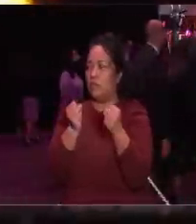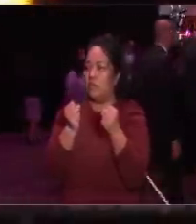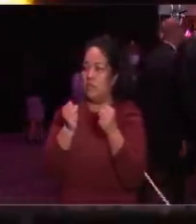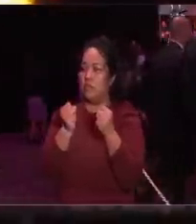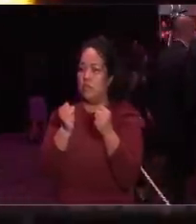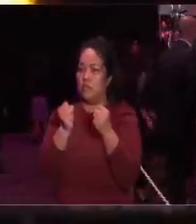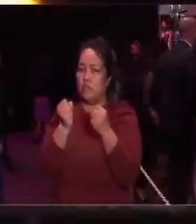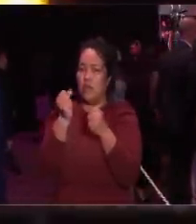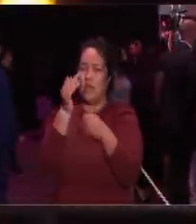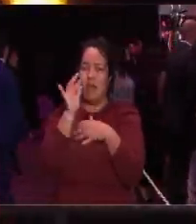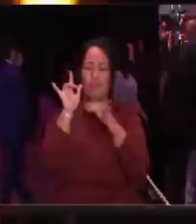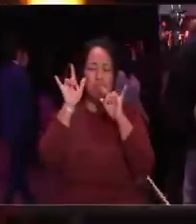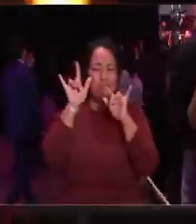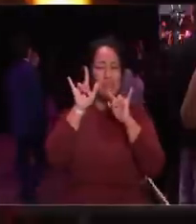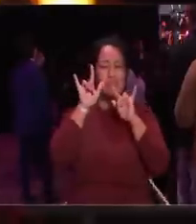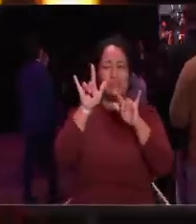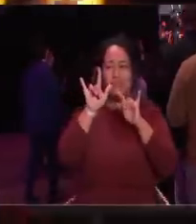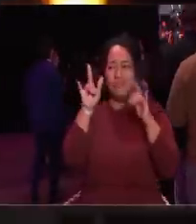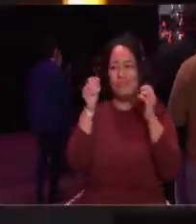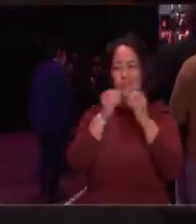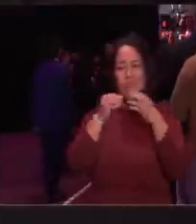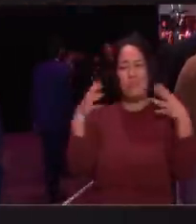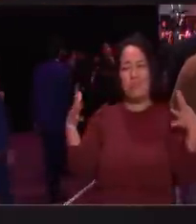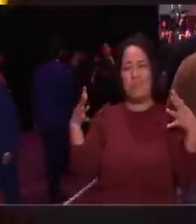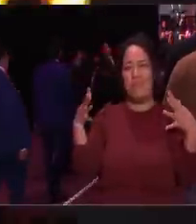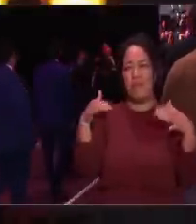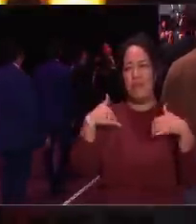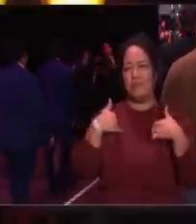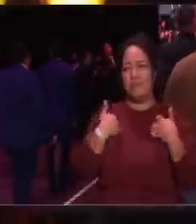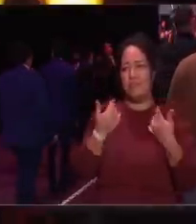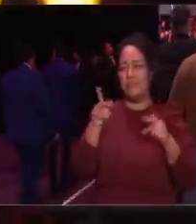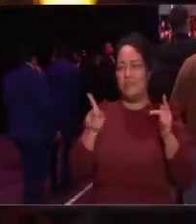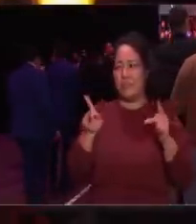Guys, I love you so much. Los amo tanto, jóvenes.